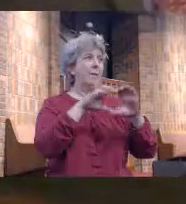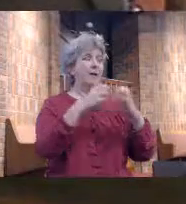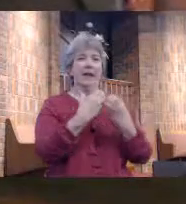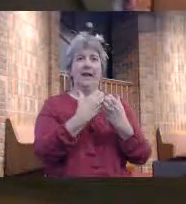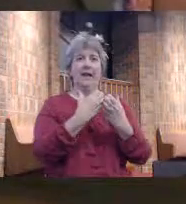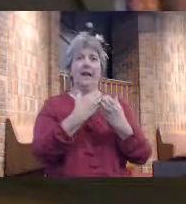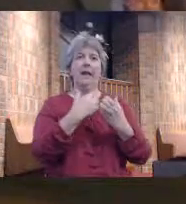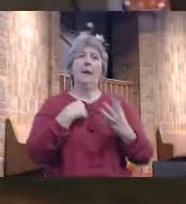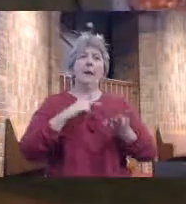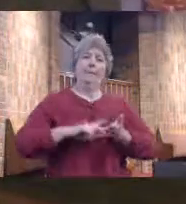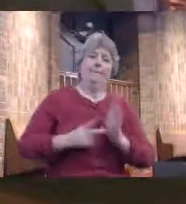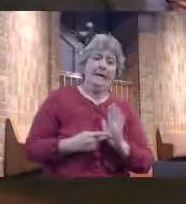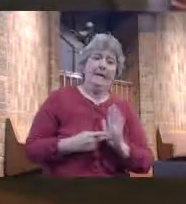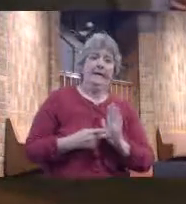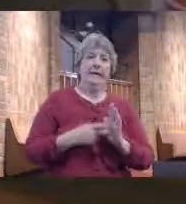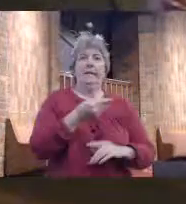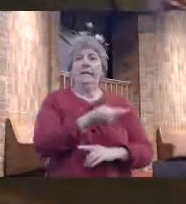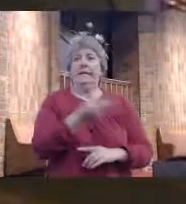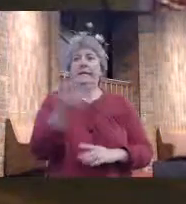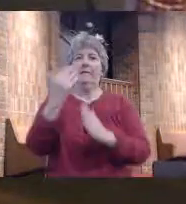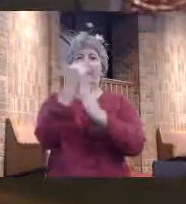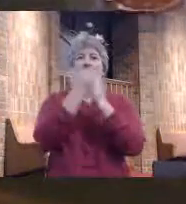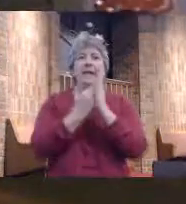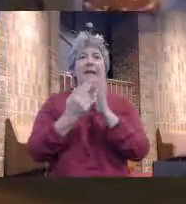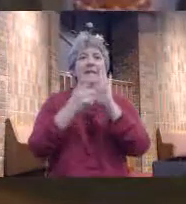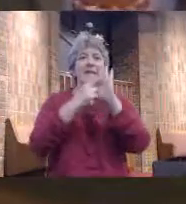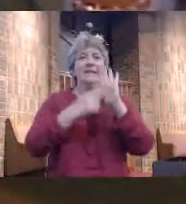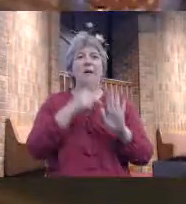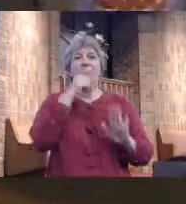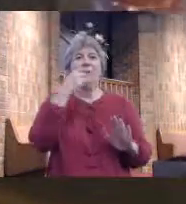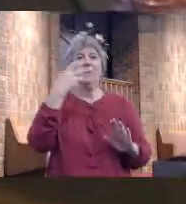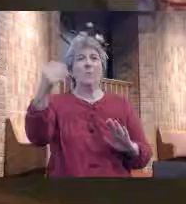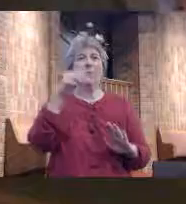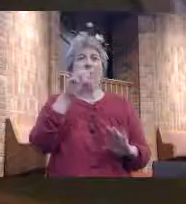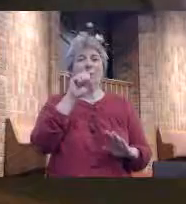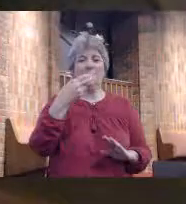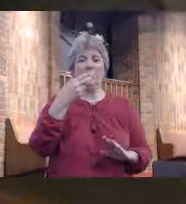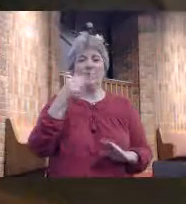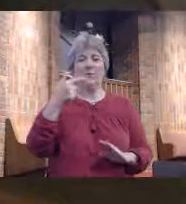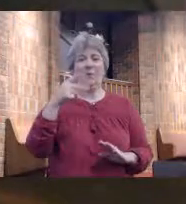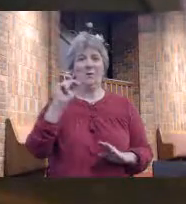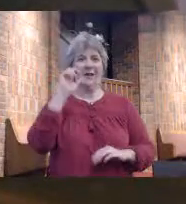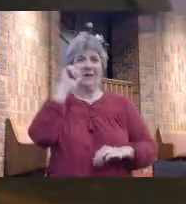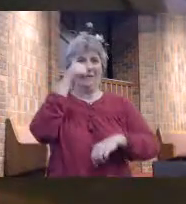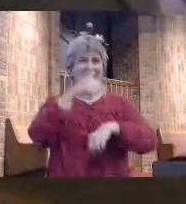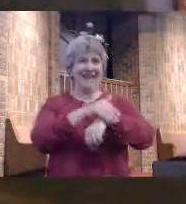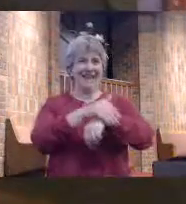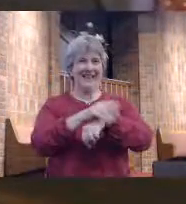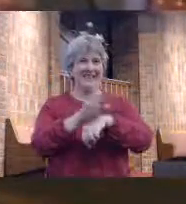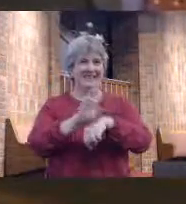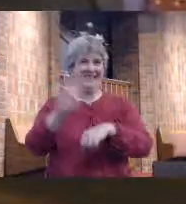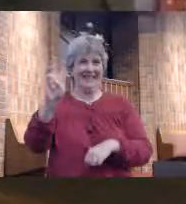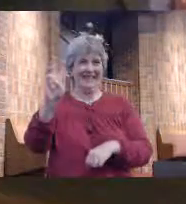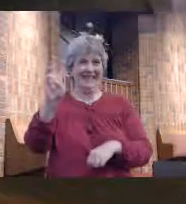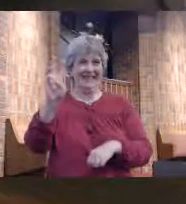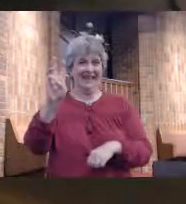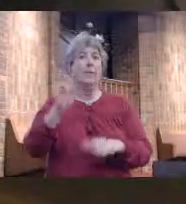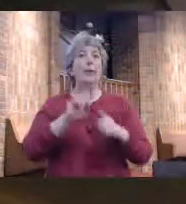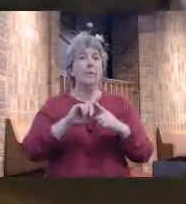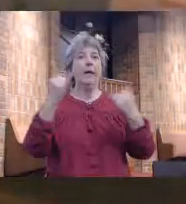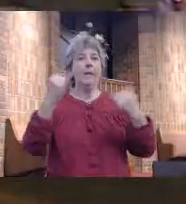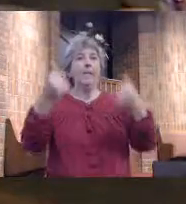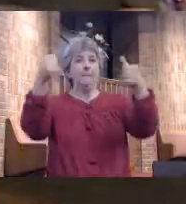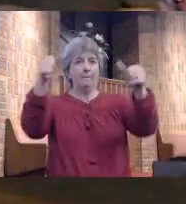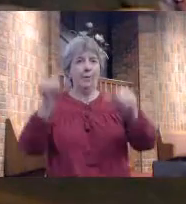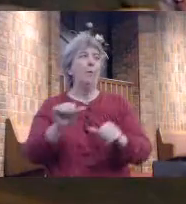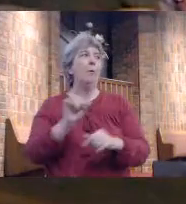list for you to sign for those of you who are going to go eat with us tomorrow night at Shogun at 6 o'clock. That list is now posted in